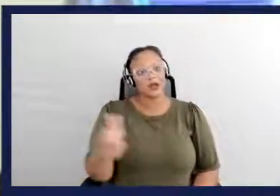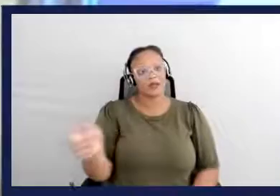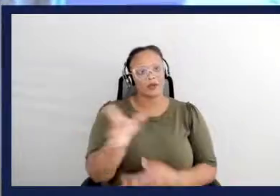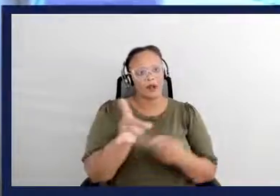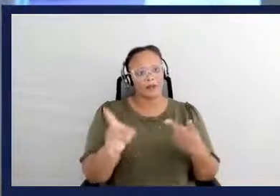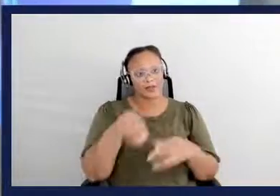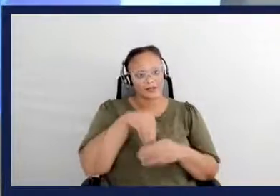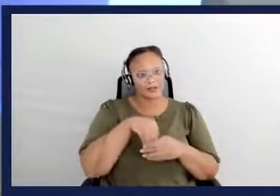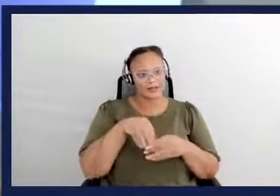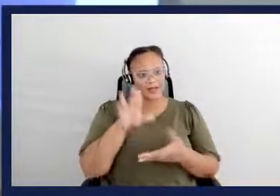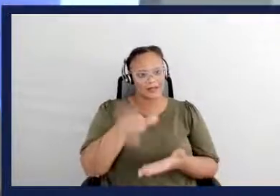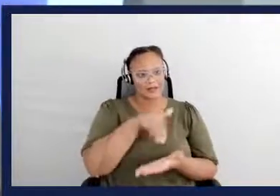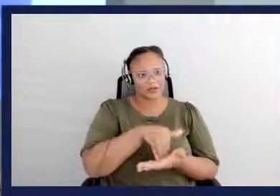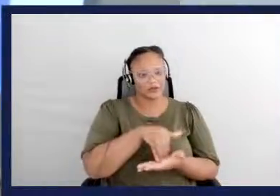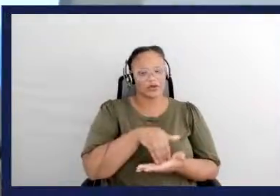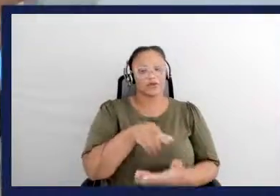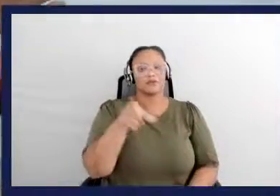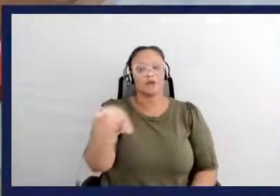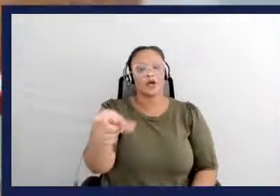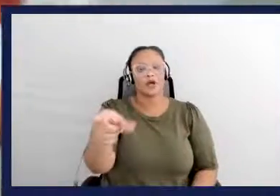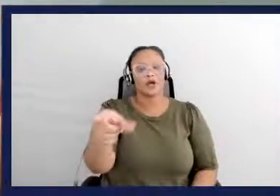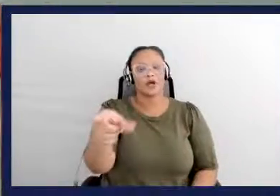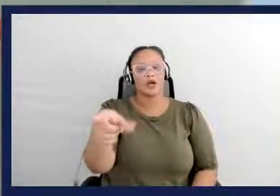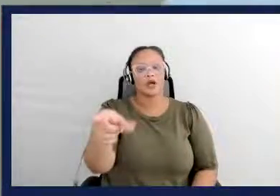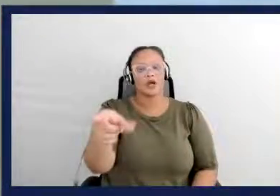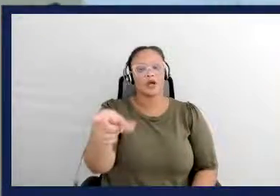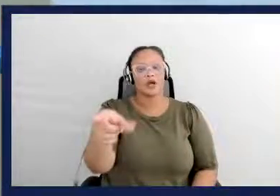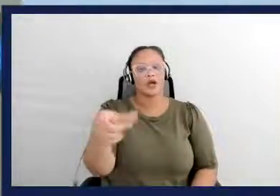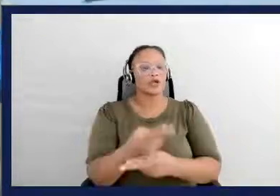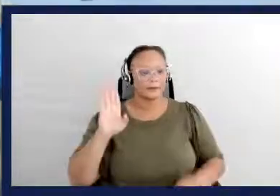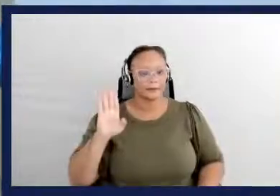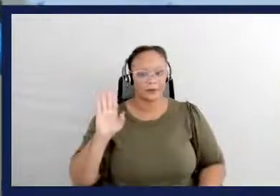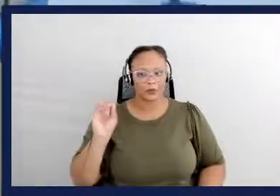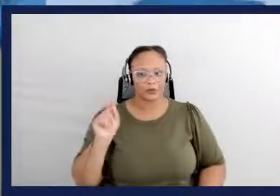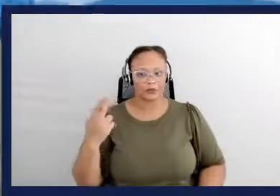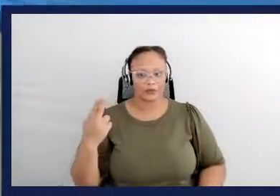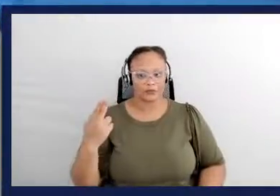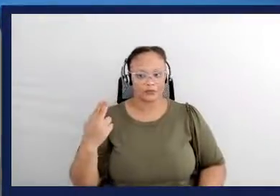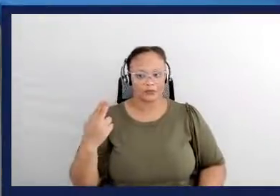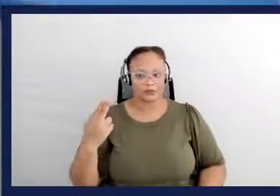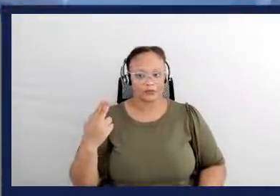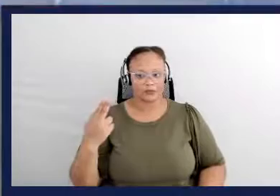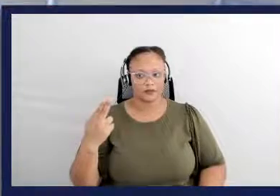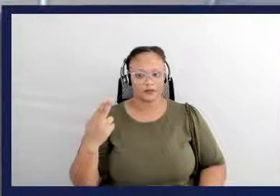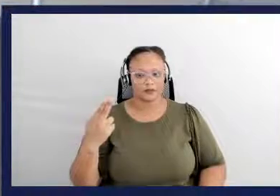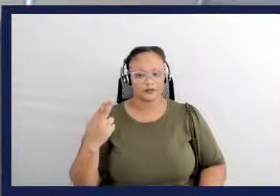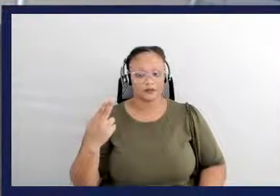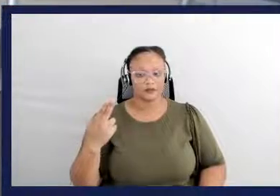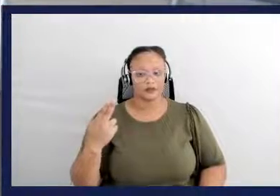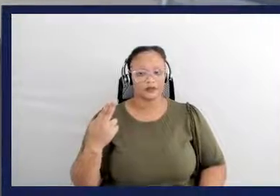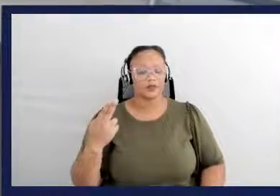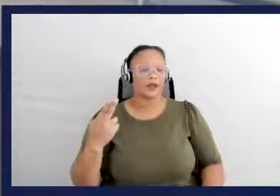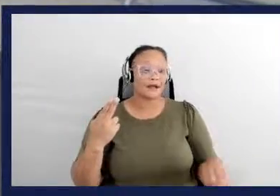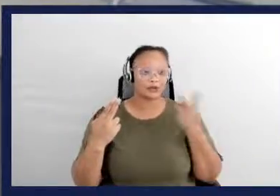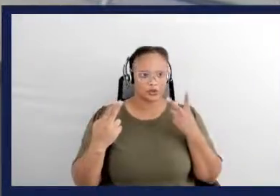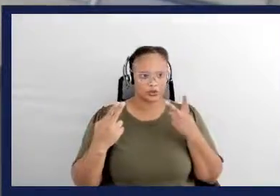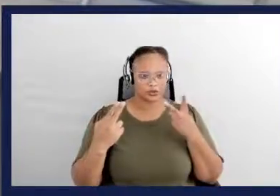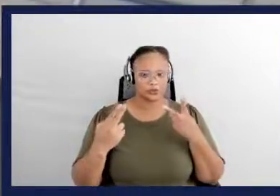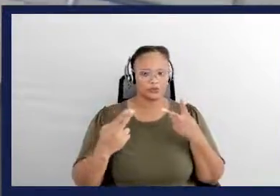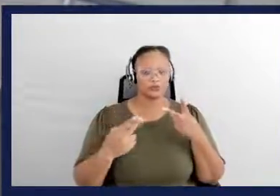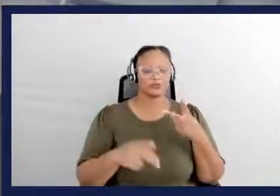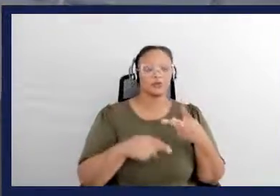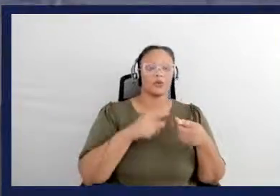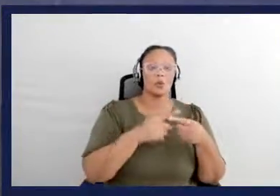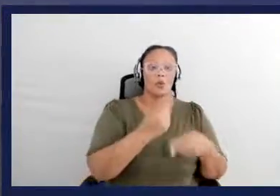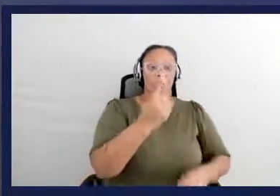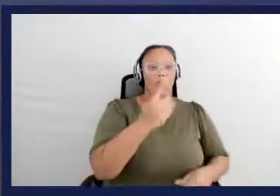booths themselves. So we have two different booths here. One is our standard voting booth, which is much higher than our accessible